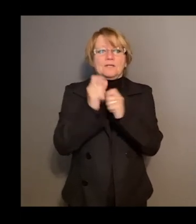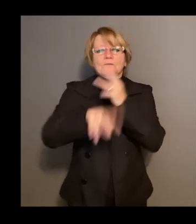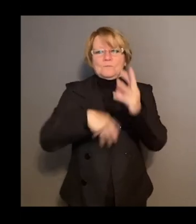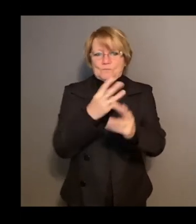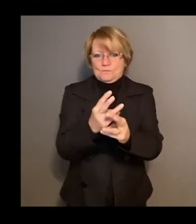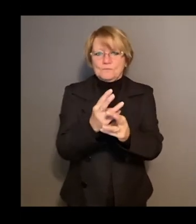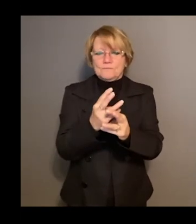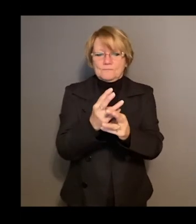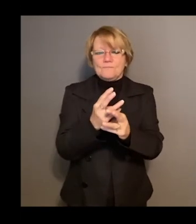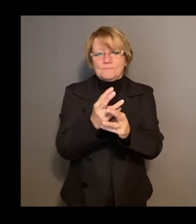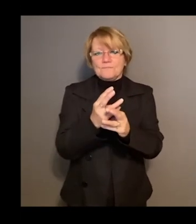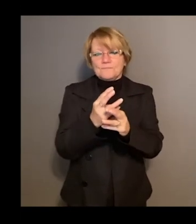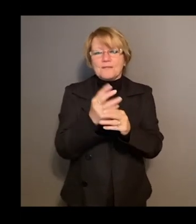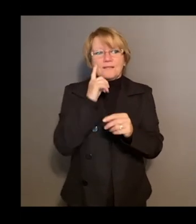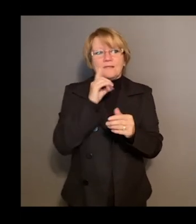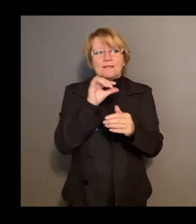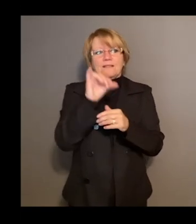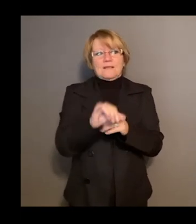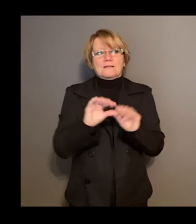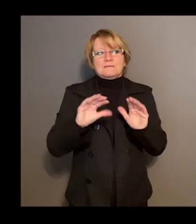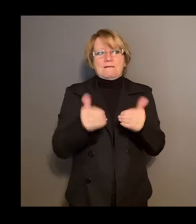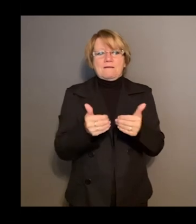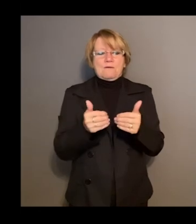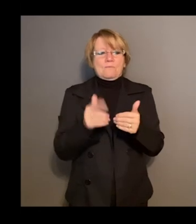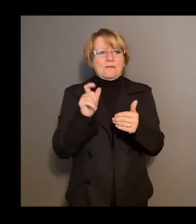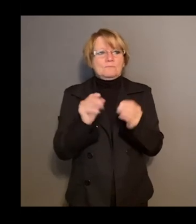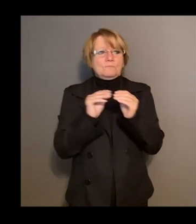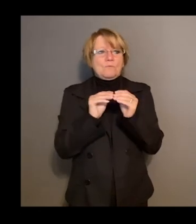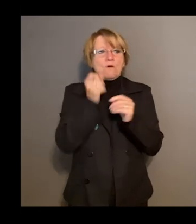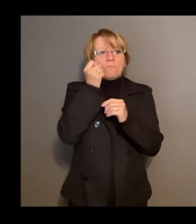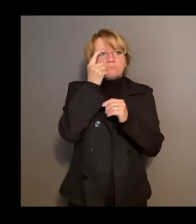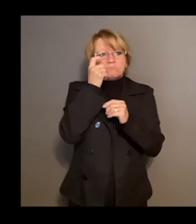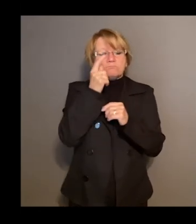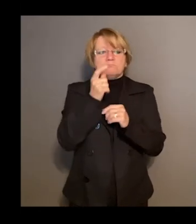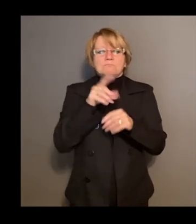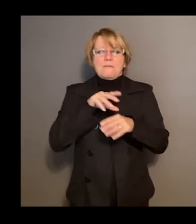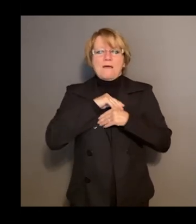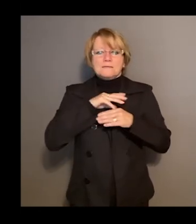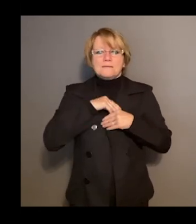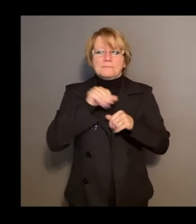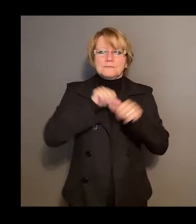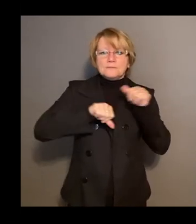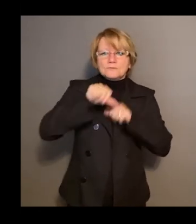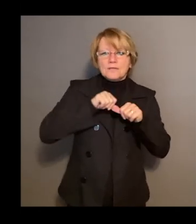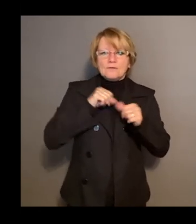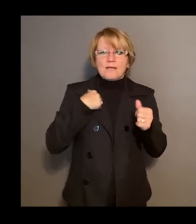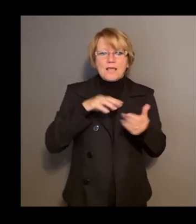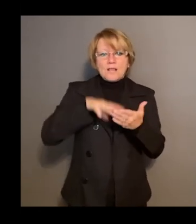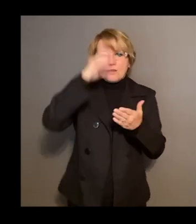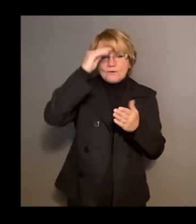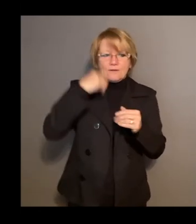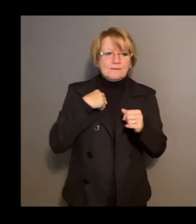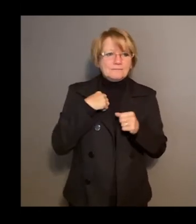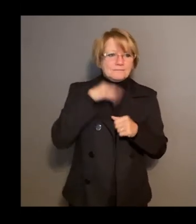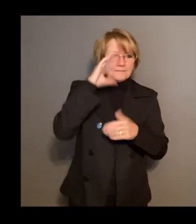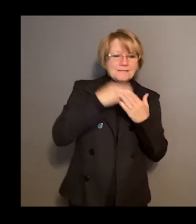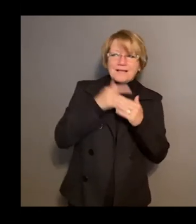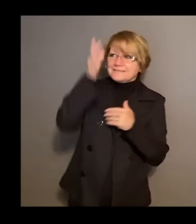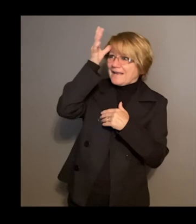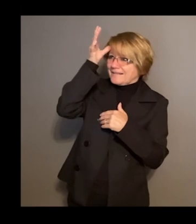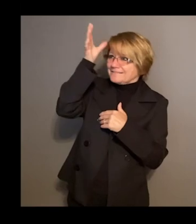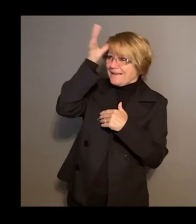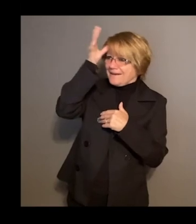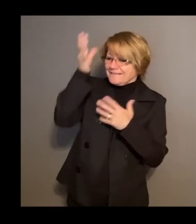So that's how I feel. You know, you just gotta be more acceptable about each other and learn from there.